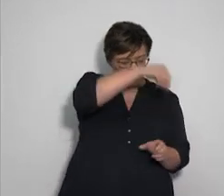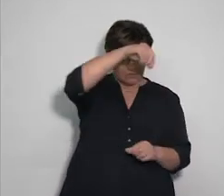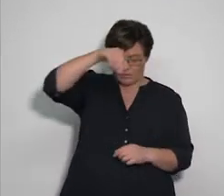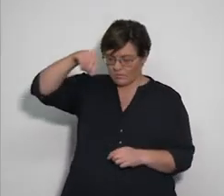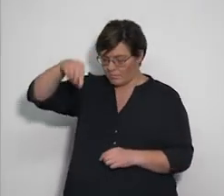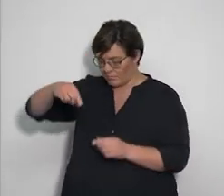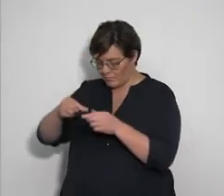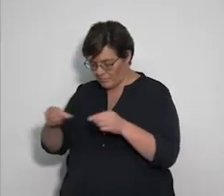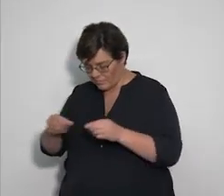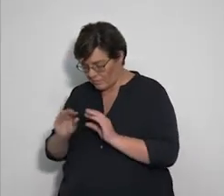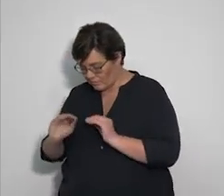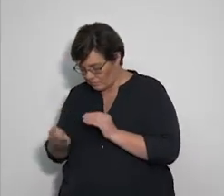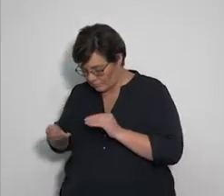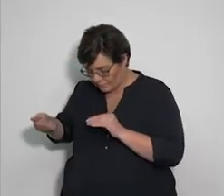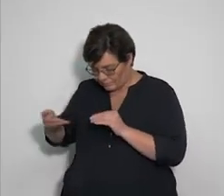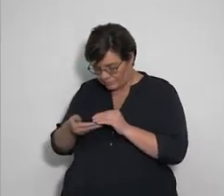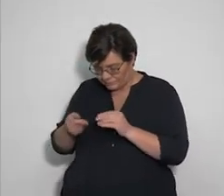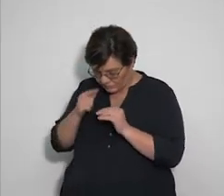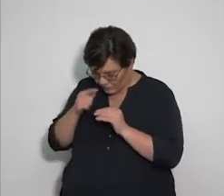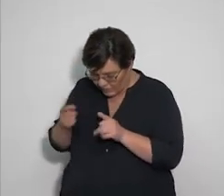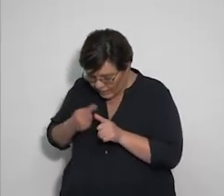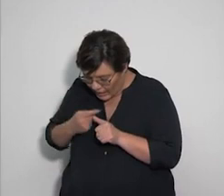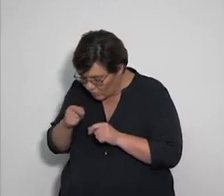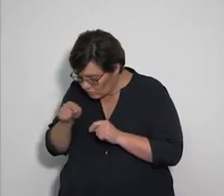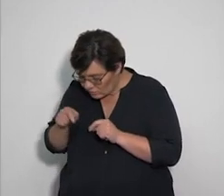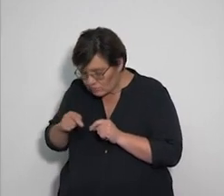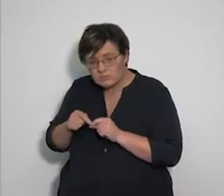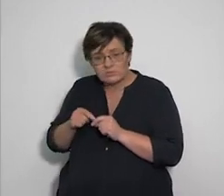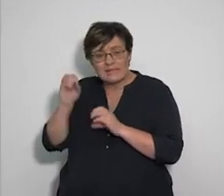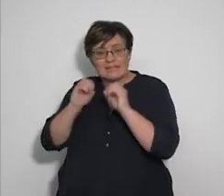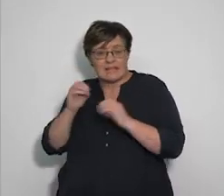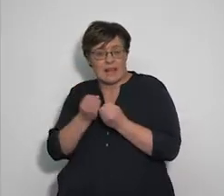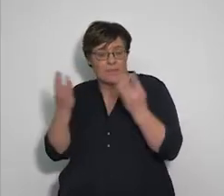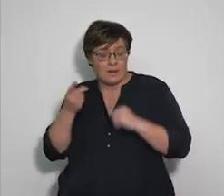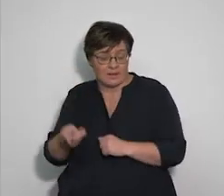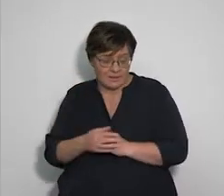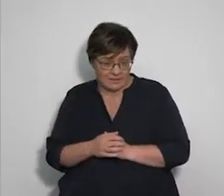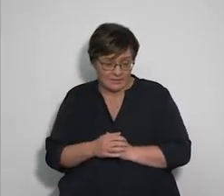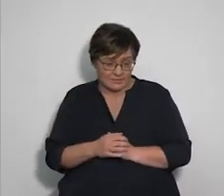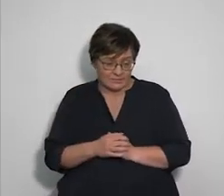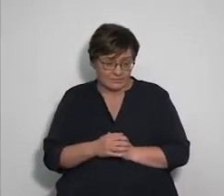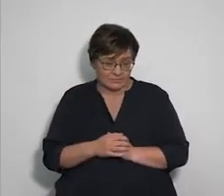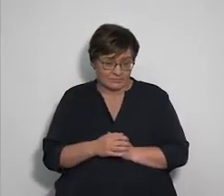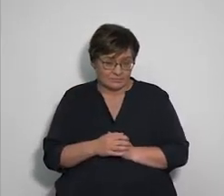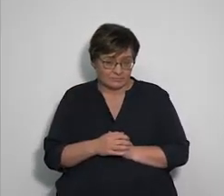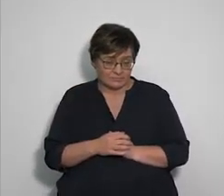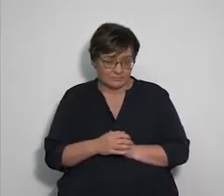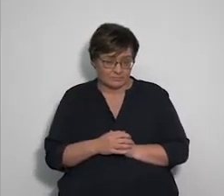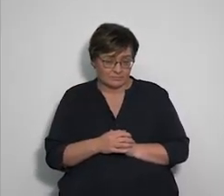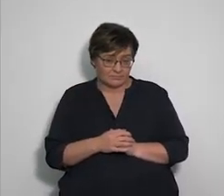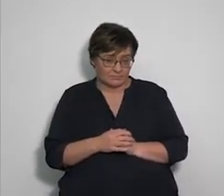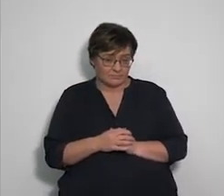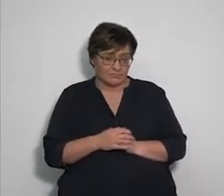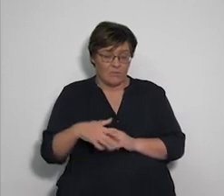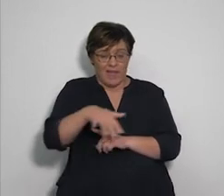slide, and we counted the number of cells in a